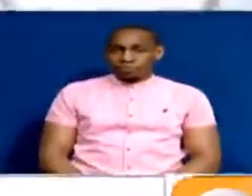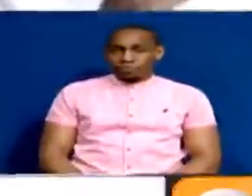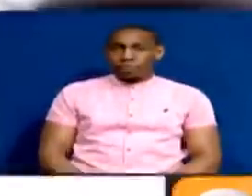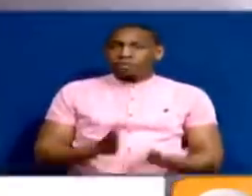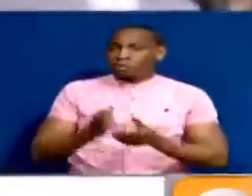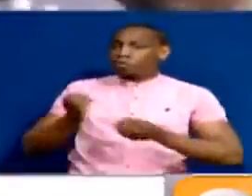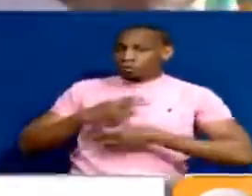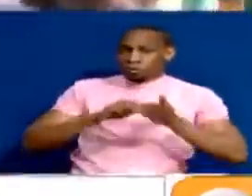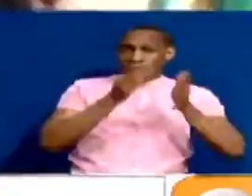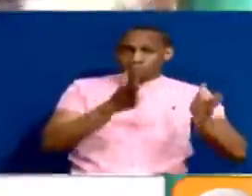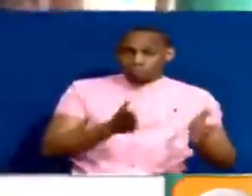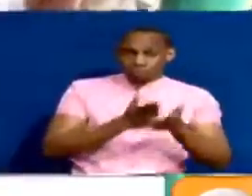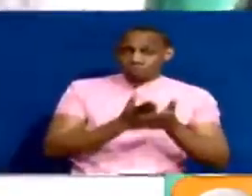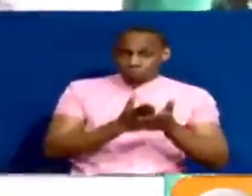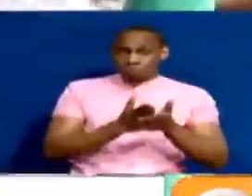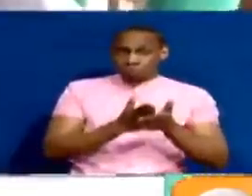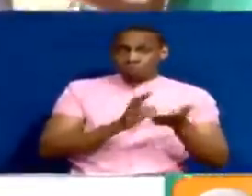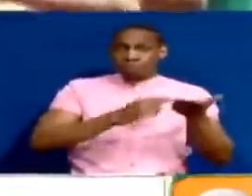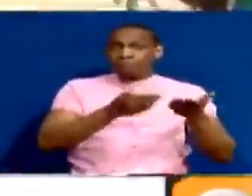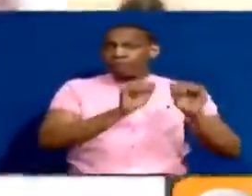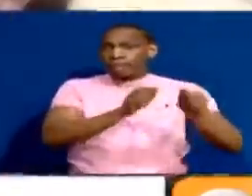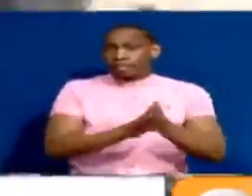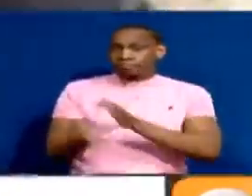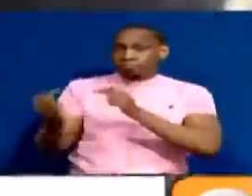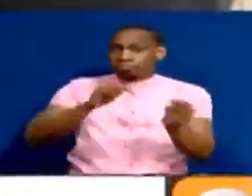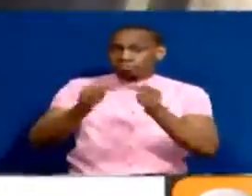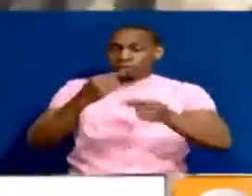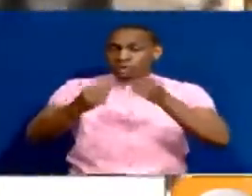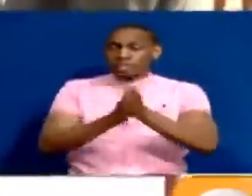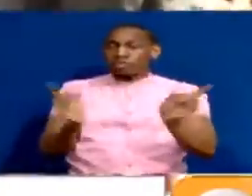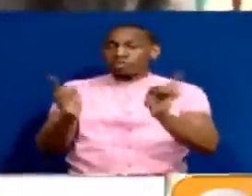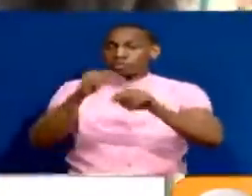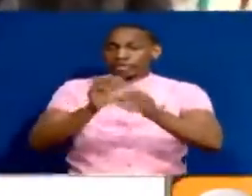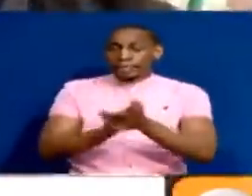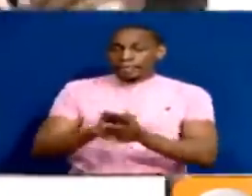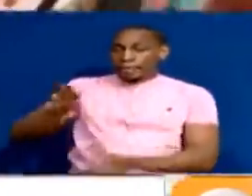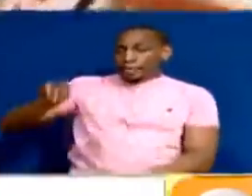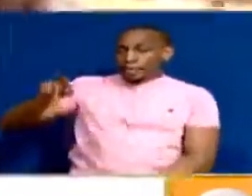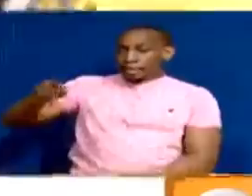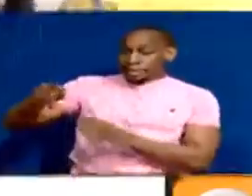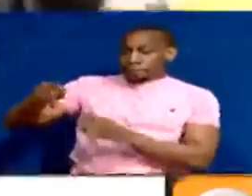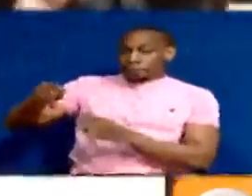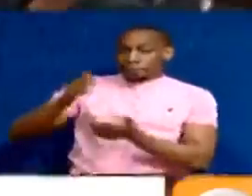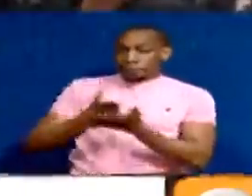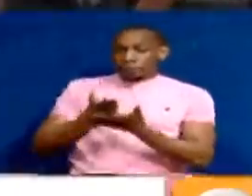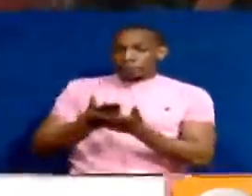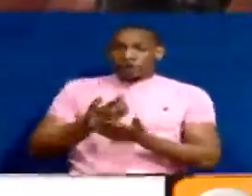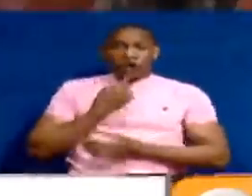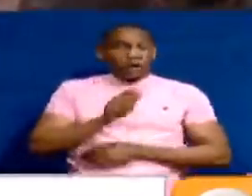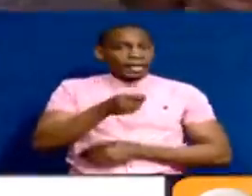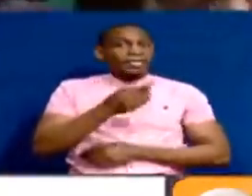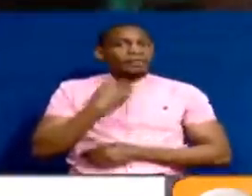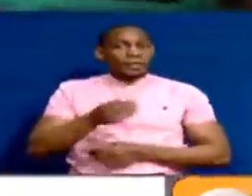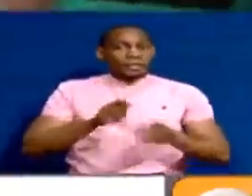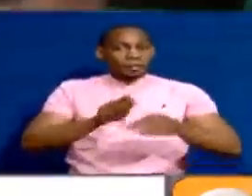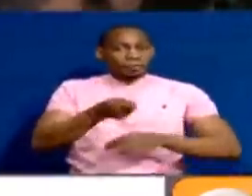Dazed, the contractor staggered backwards. Their argument continued briefly, with the Member of Parliament being heard demanding for the keys to